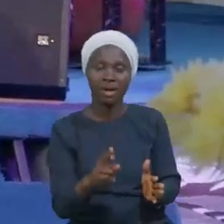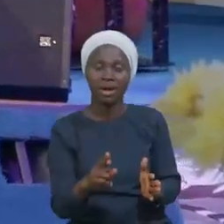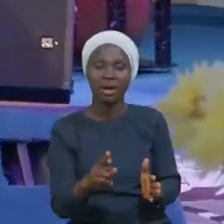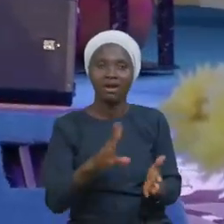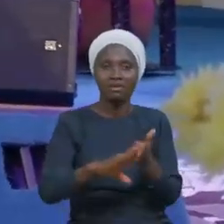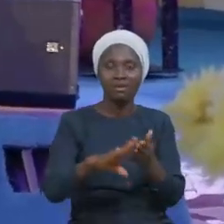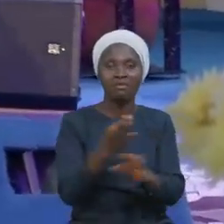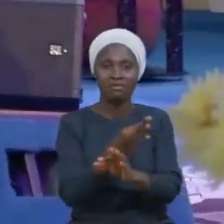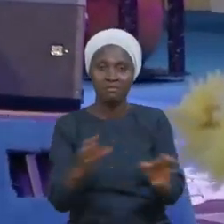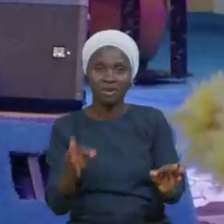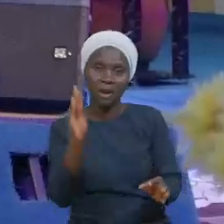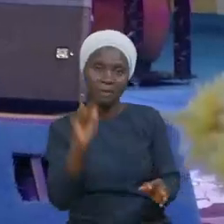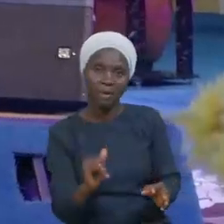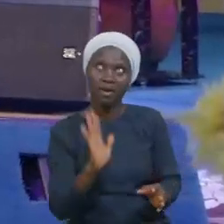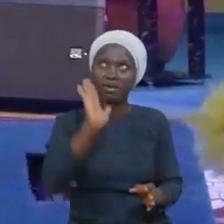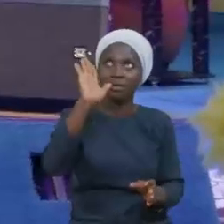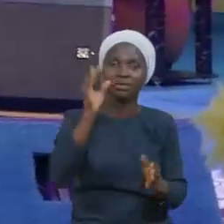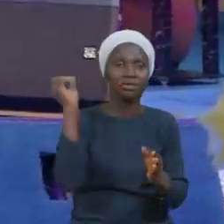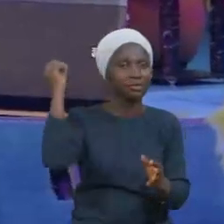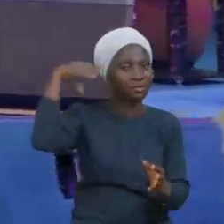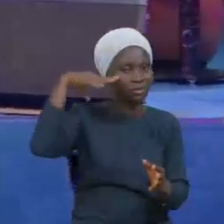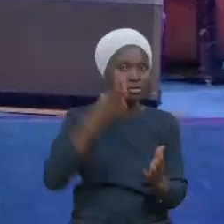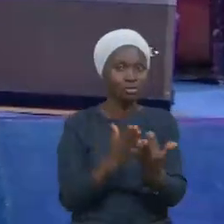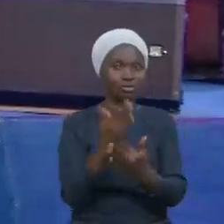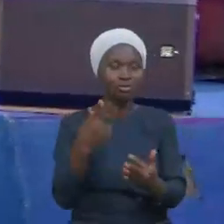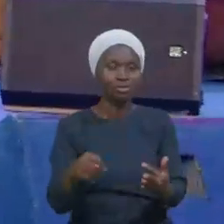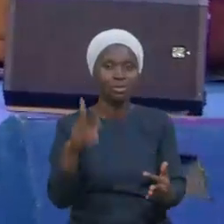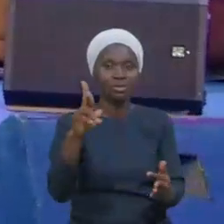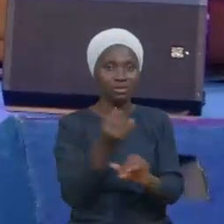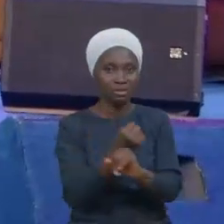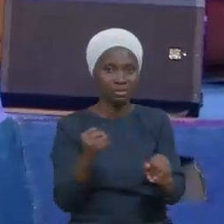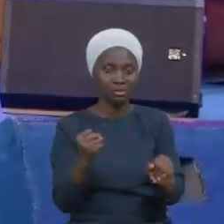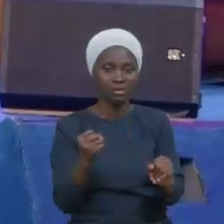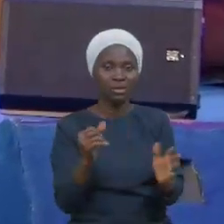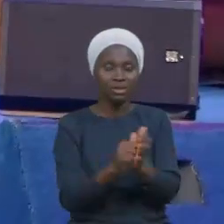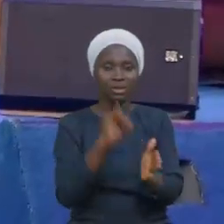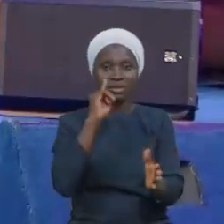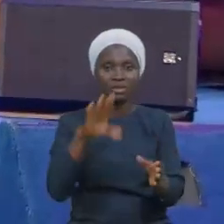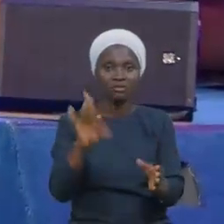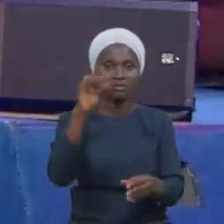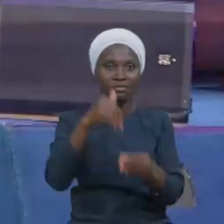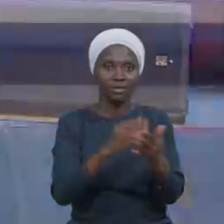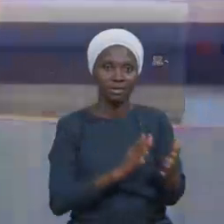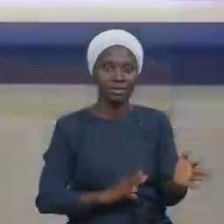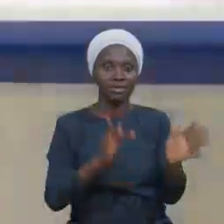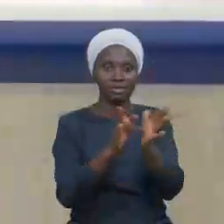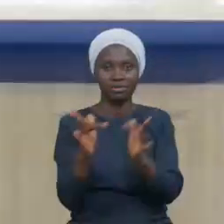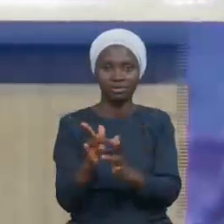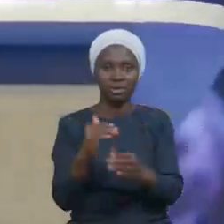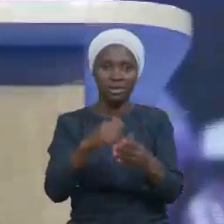his grace through the redemption that is in Christ Jesus. Then in